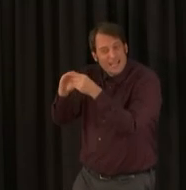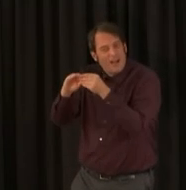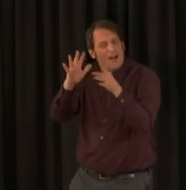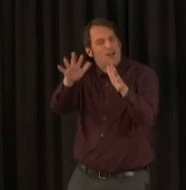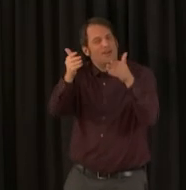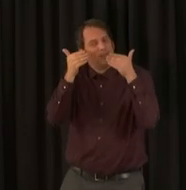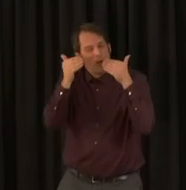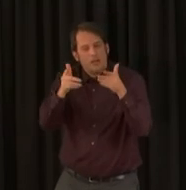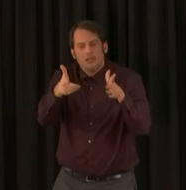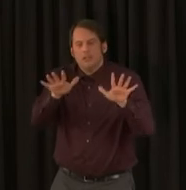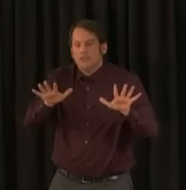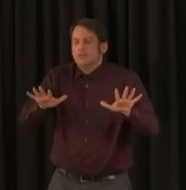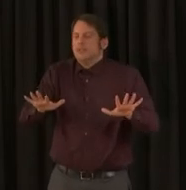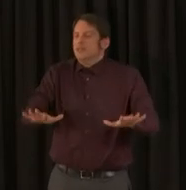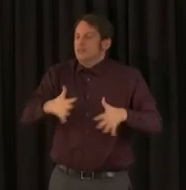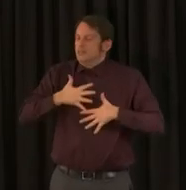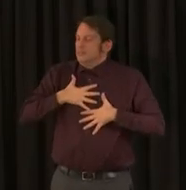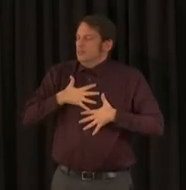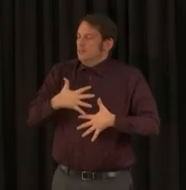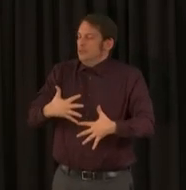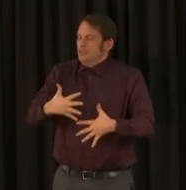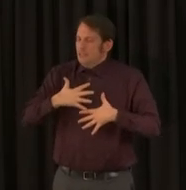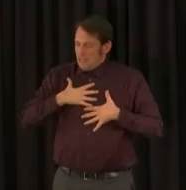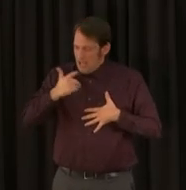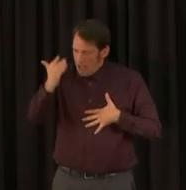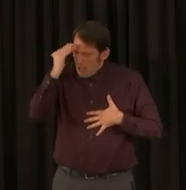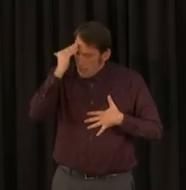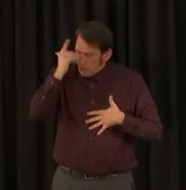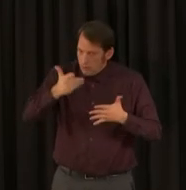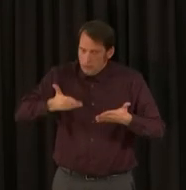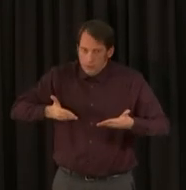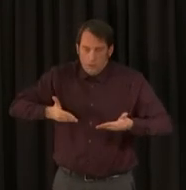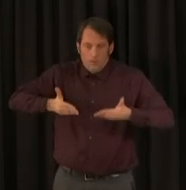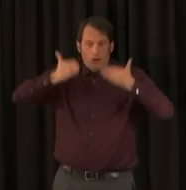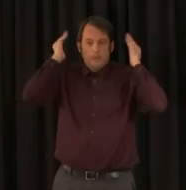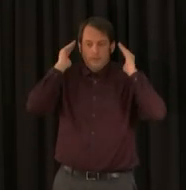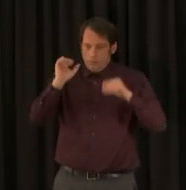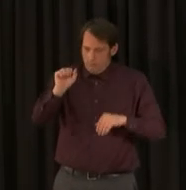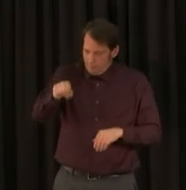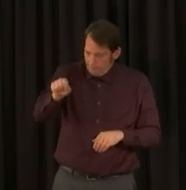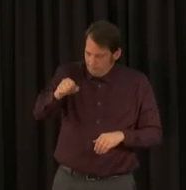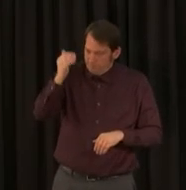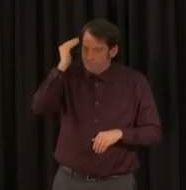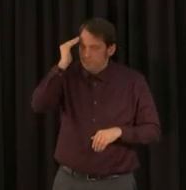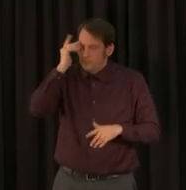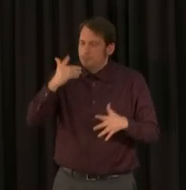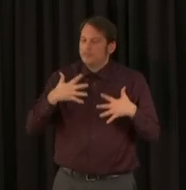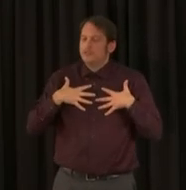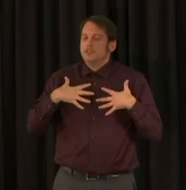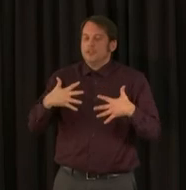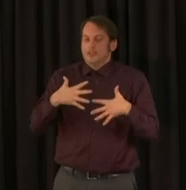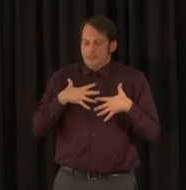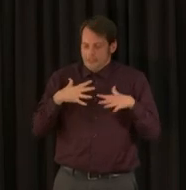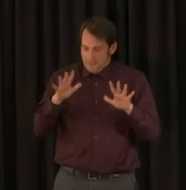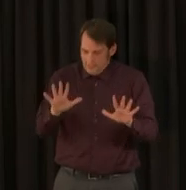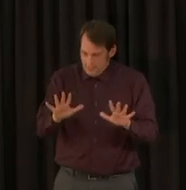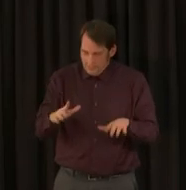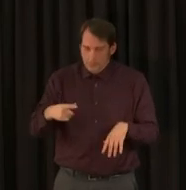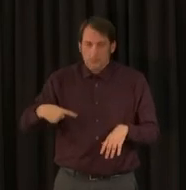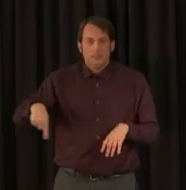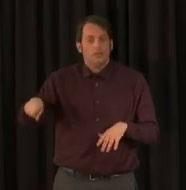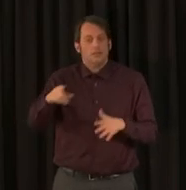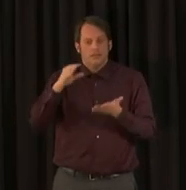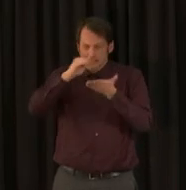forms and pull the forms together so that you can fill out the form to apply at your bank, but I encourage